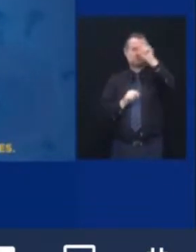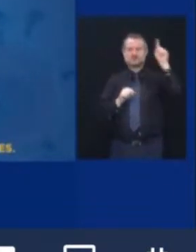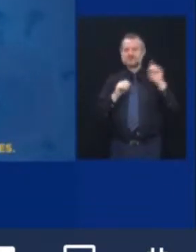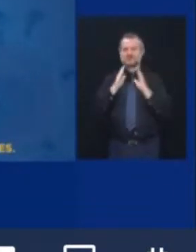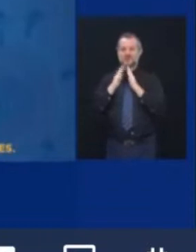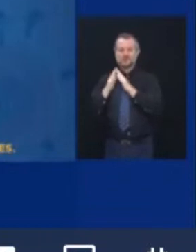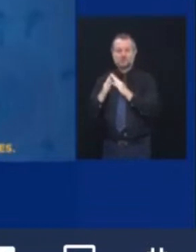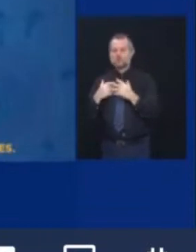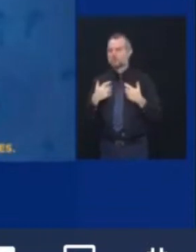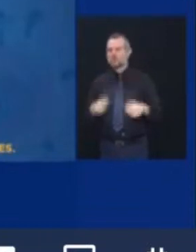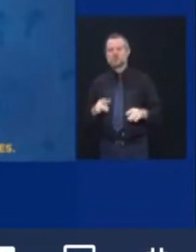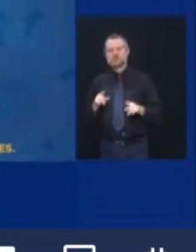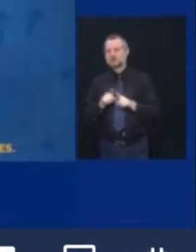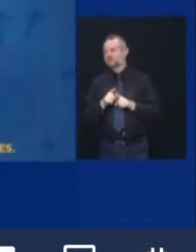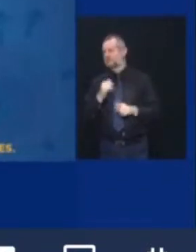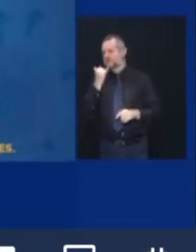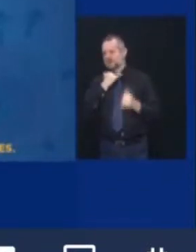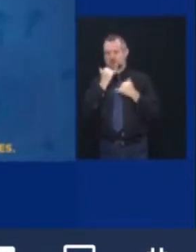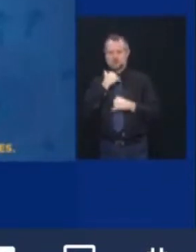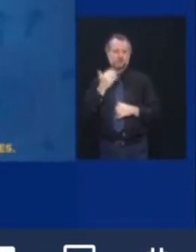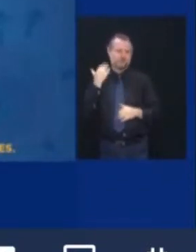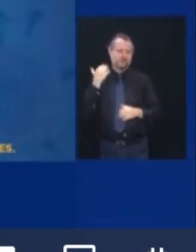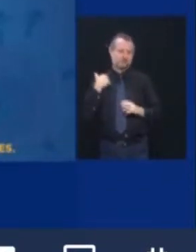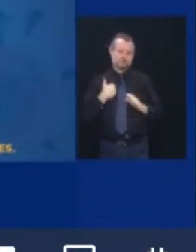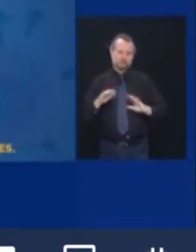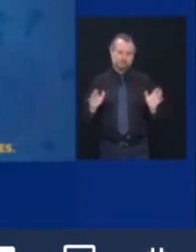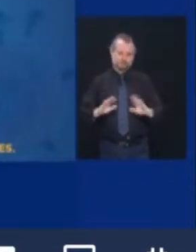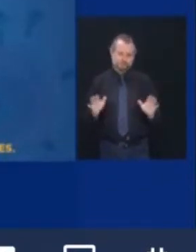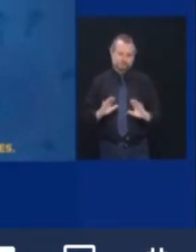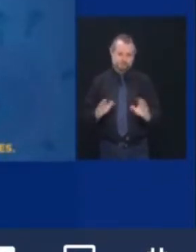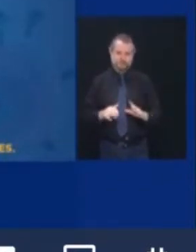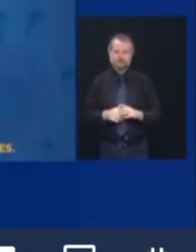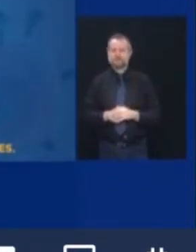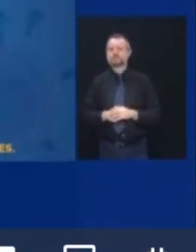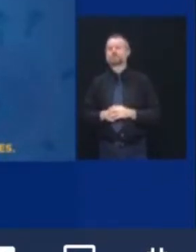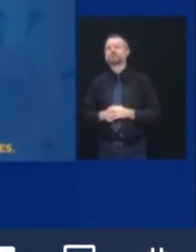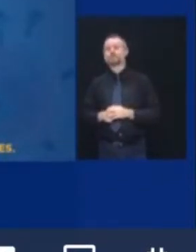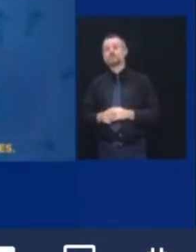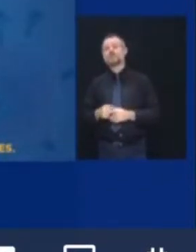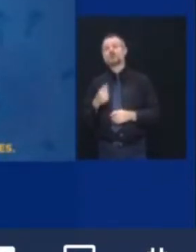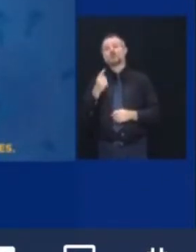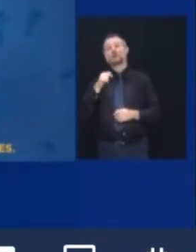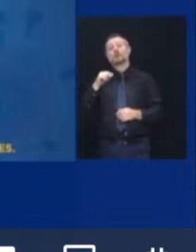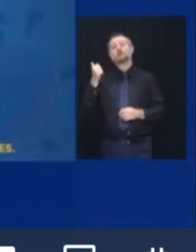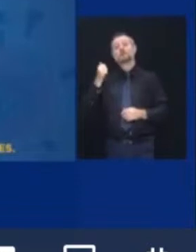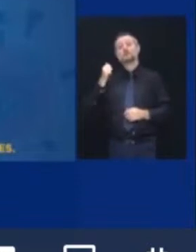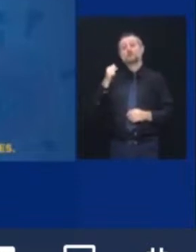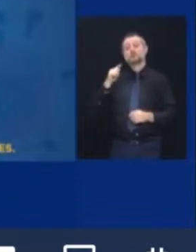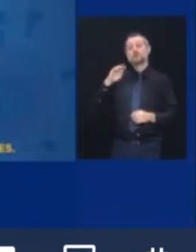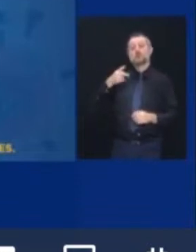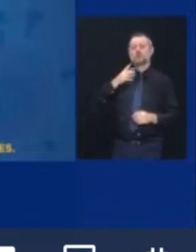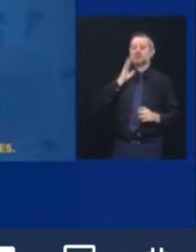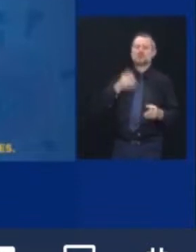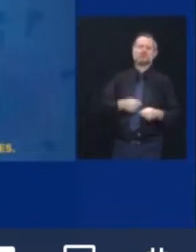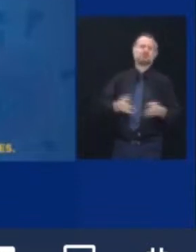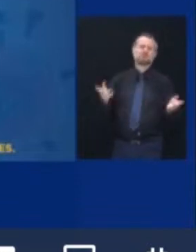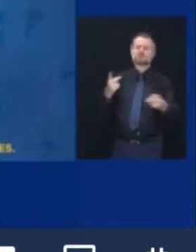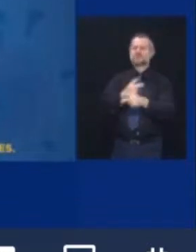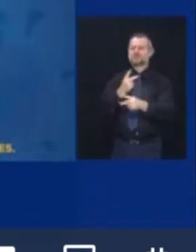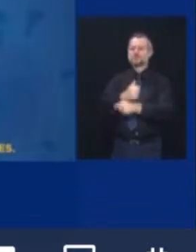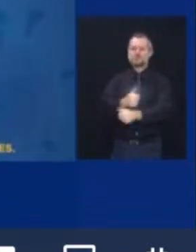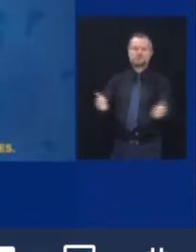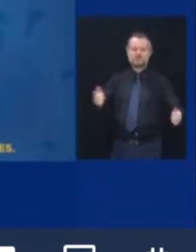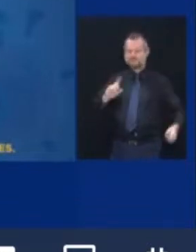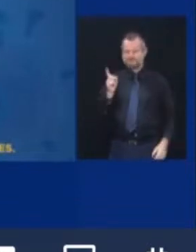we made in the beginning of this. Well, the states will figure it out. No, the states